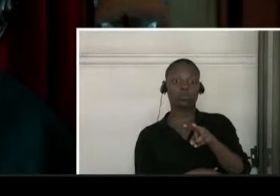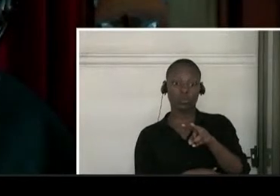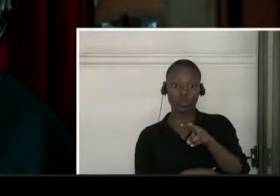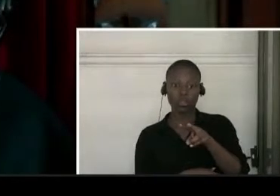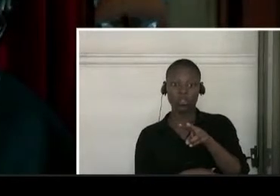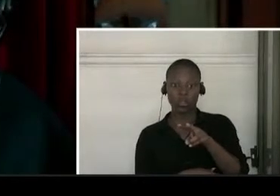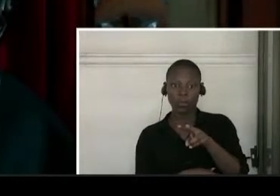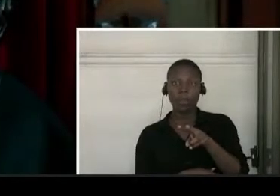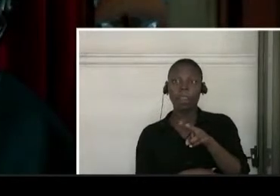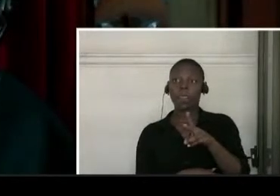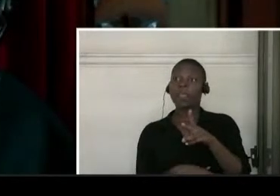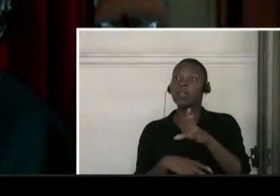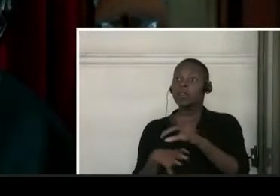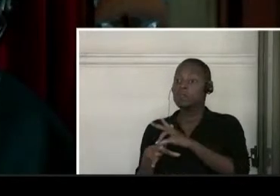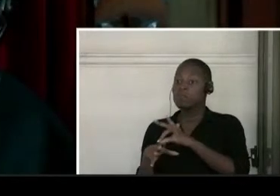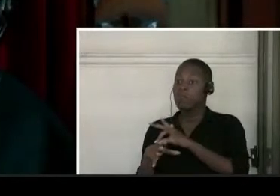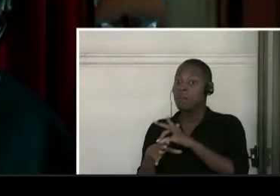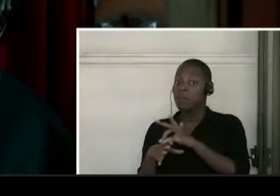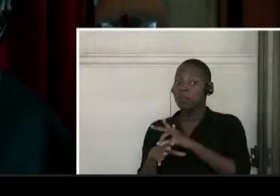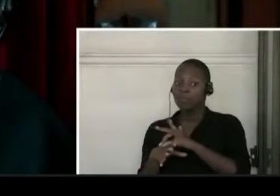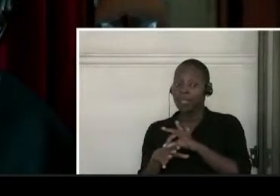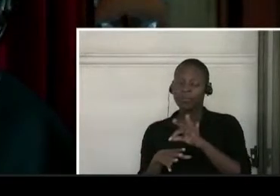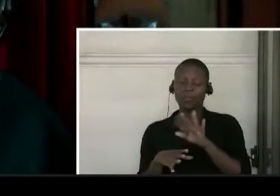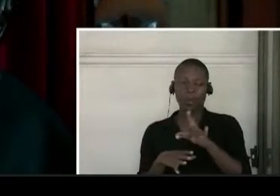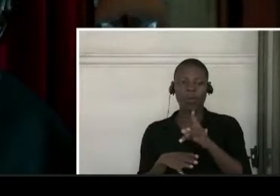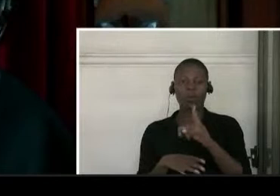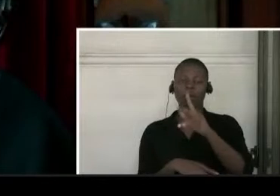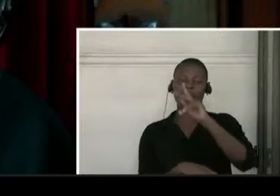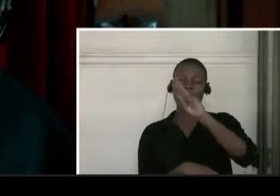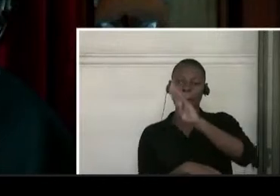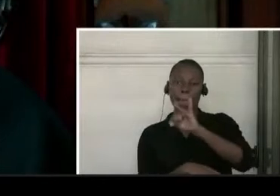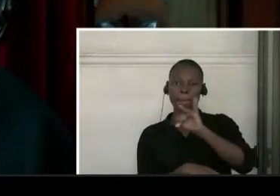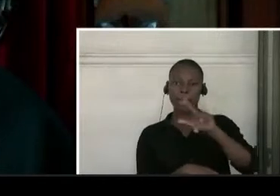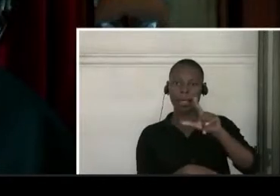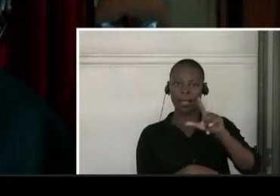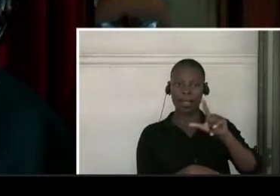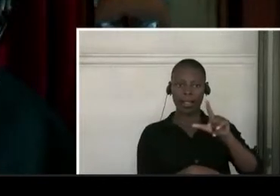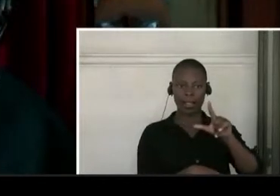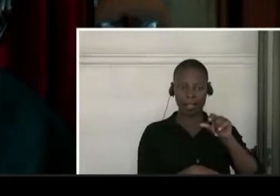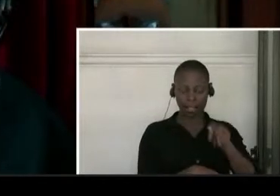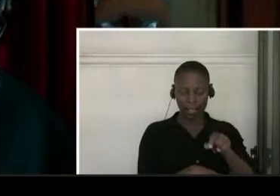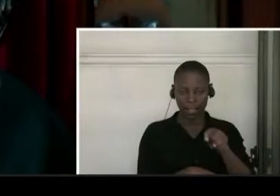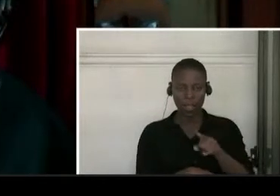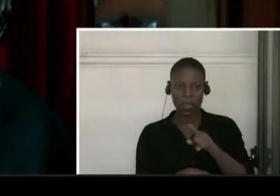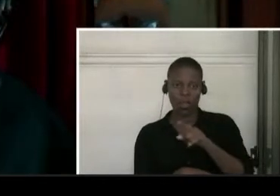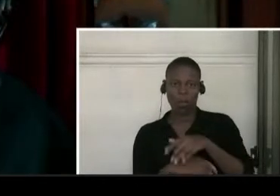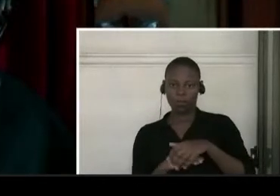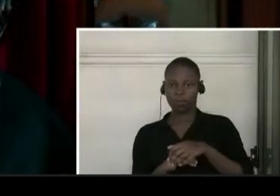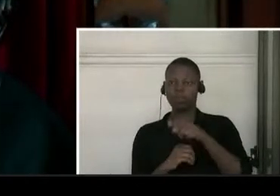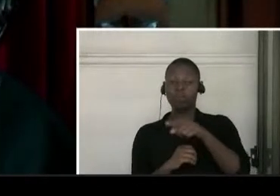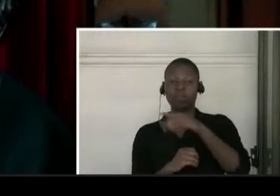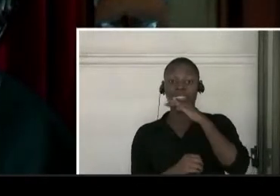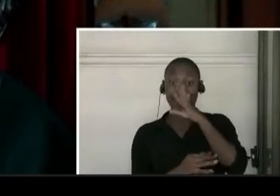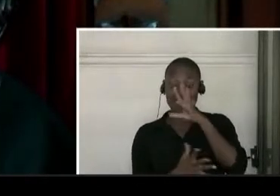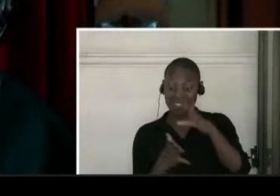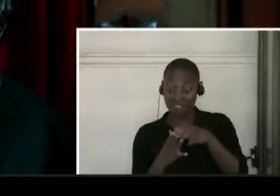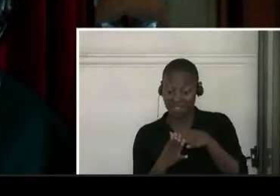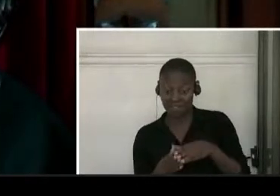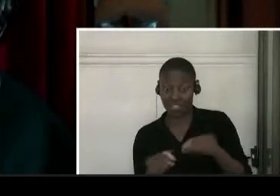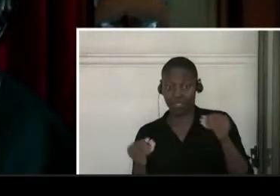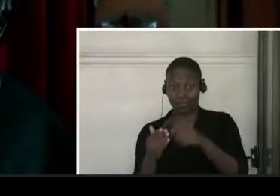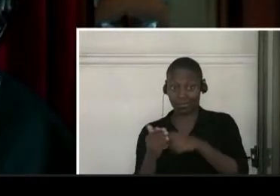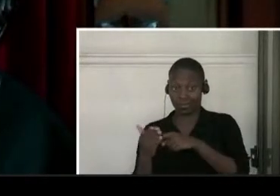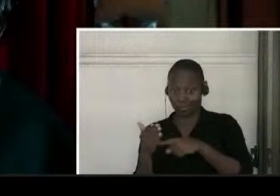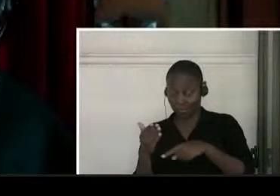2022 appropriation bill will take place. At the end of voting, the proceedings that dealt with